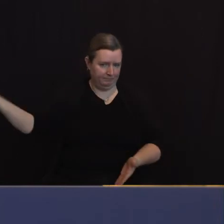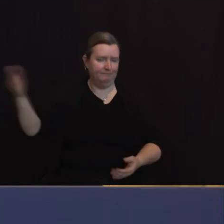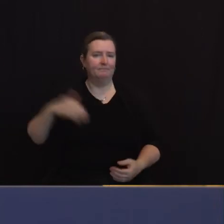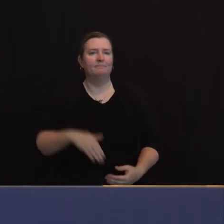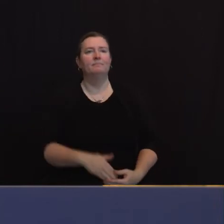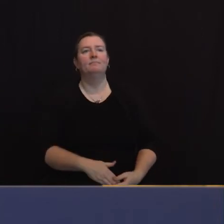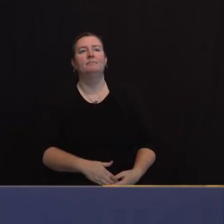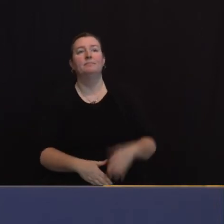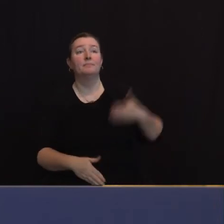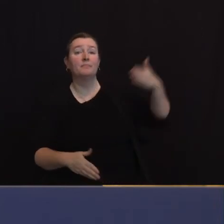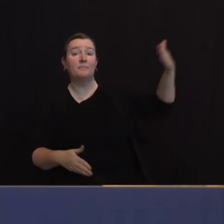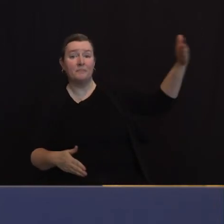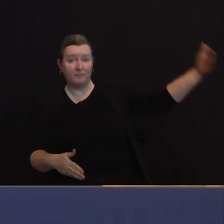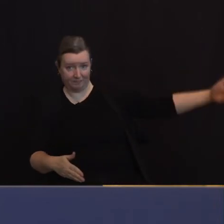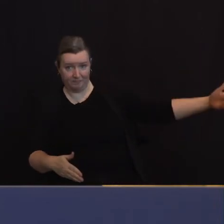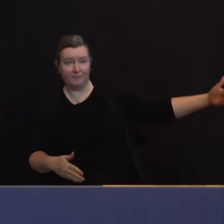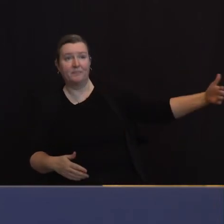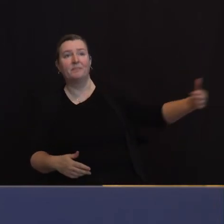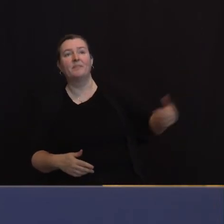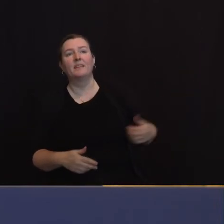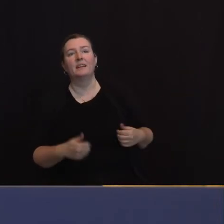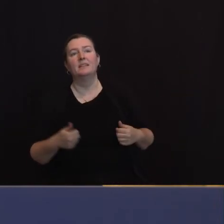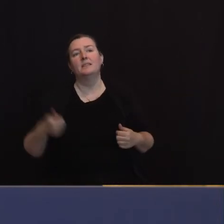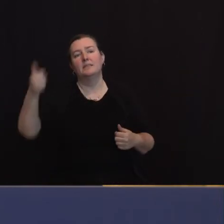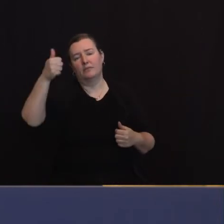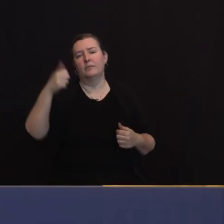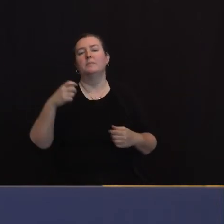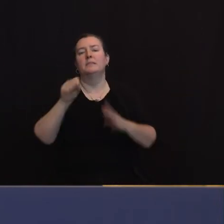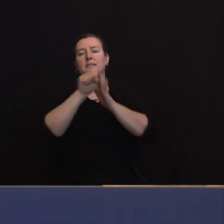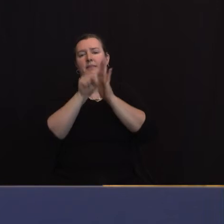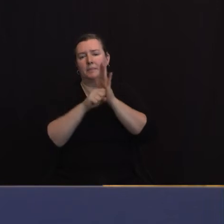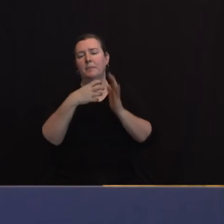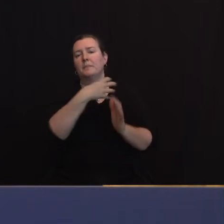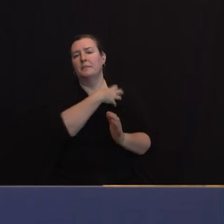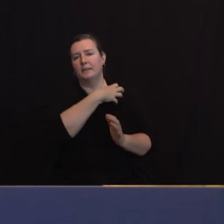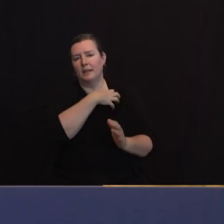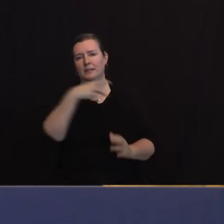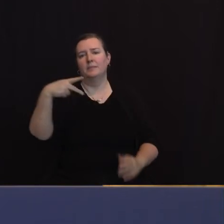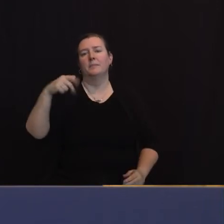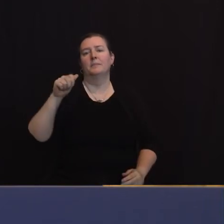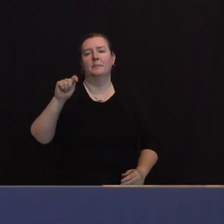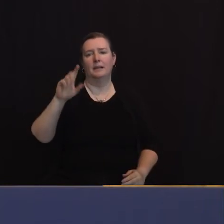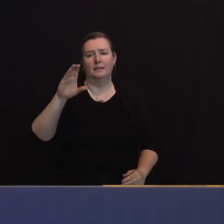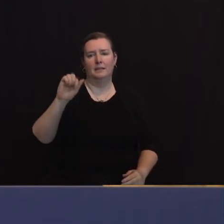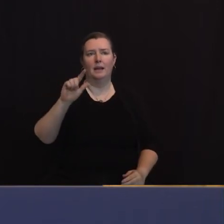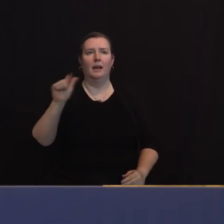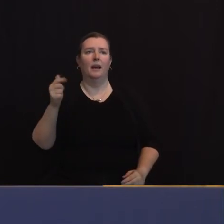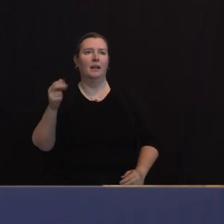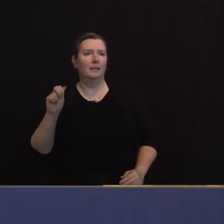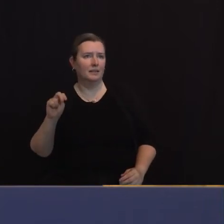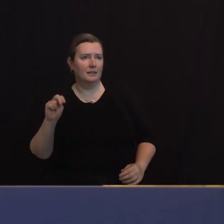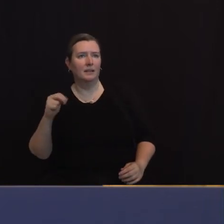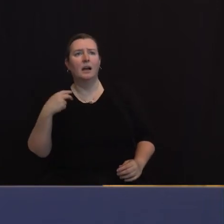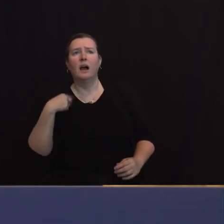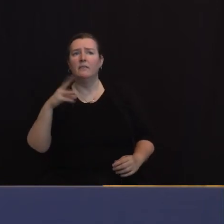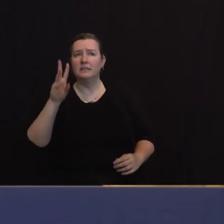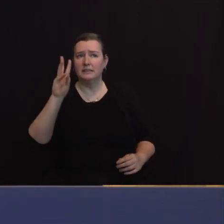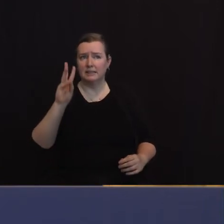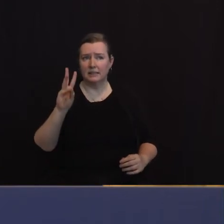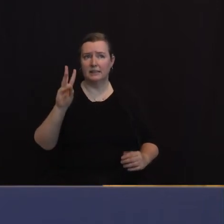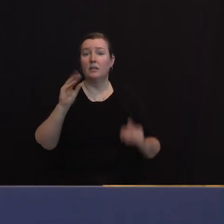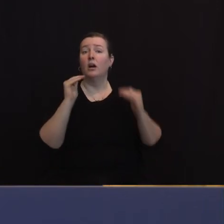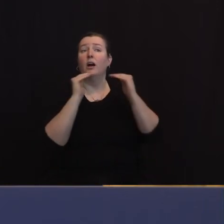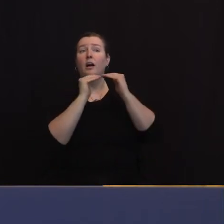needs no introduction, the Superintendent of the State Police, Colonel Pat Callahan. By the way, Pat, you had 6 colleagues who were extraordinary pallbearers for Senator